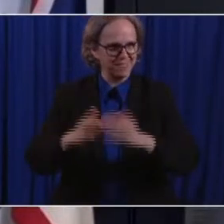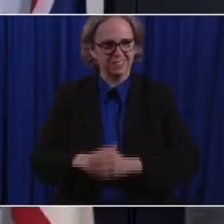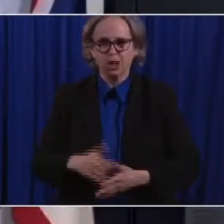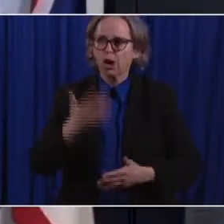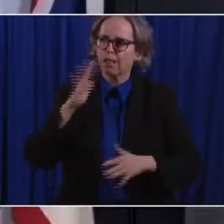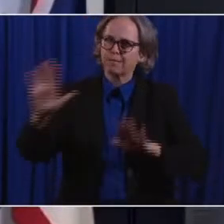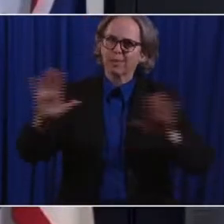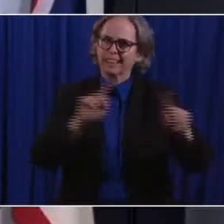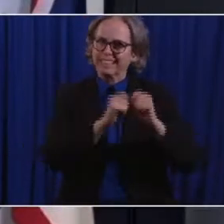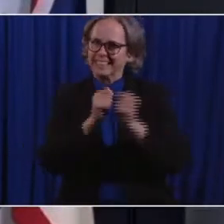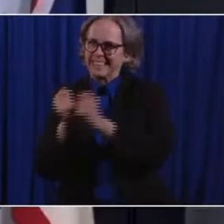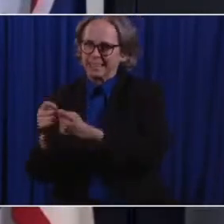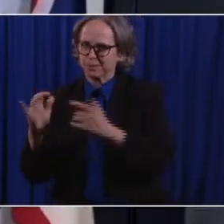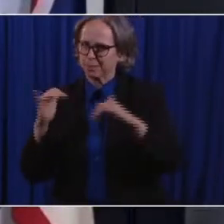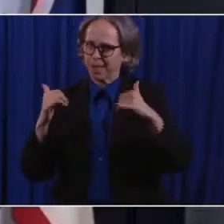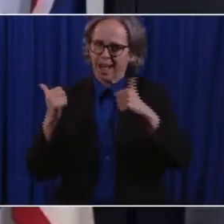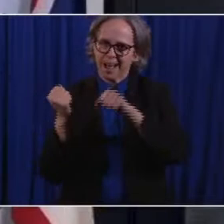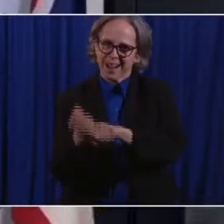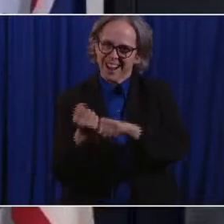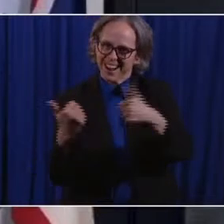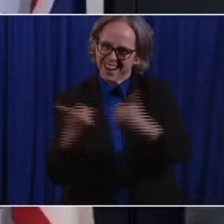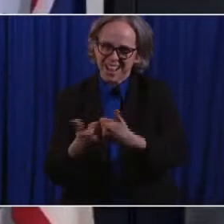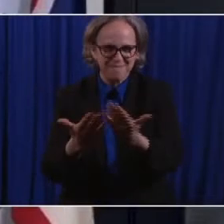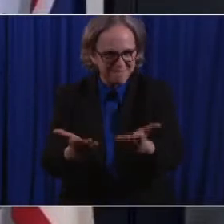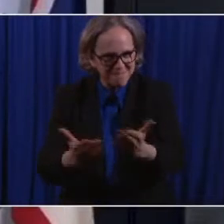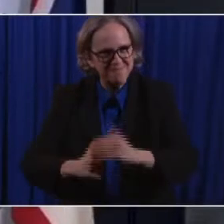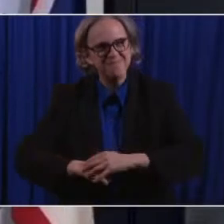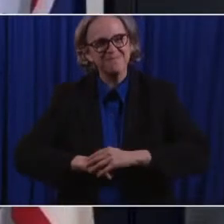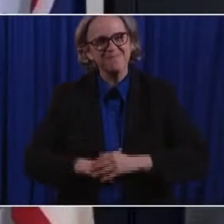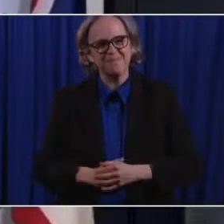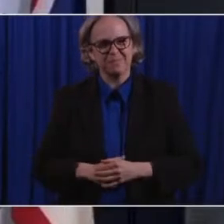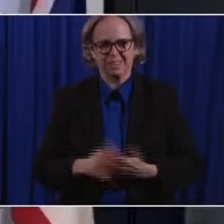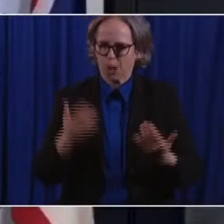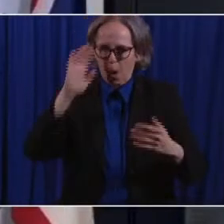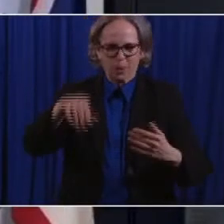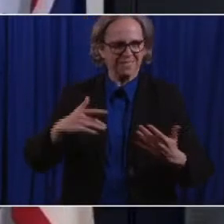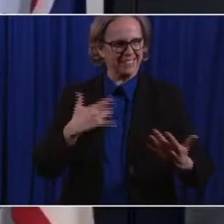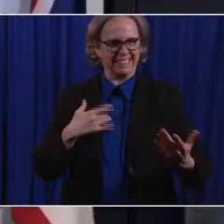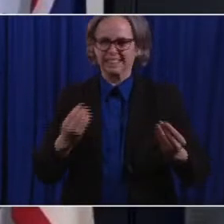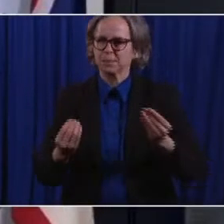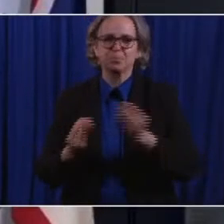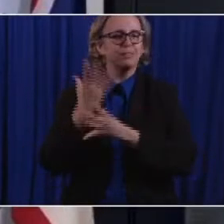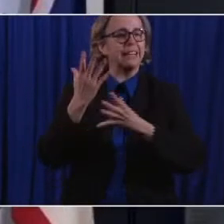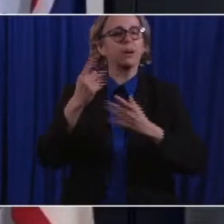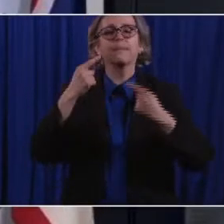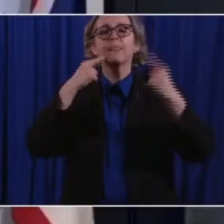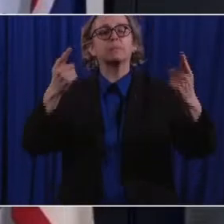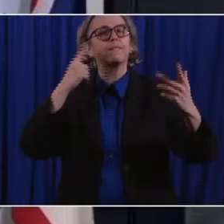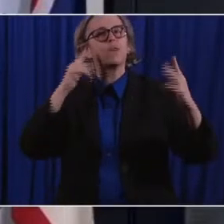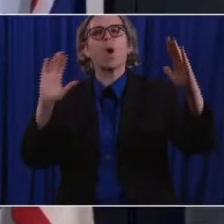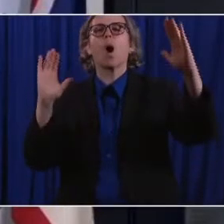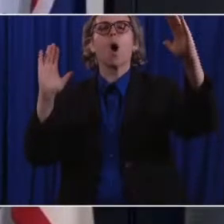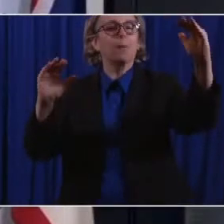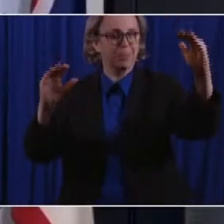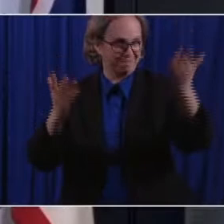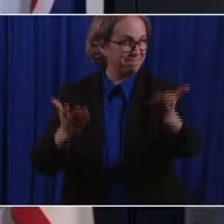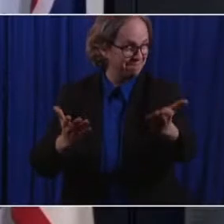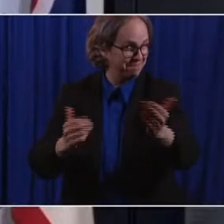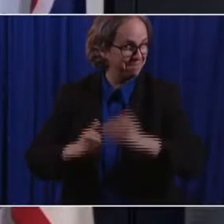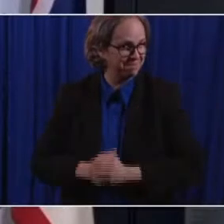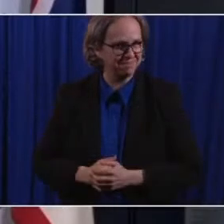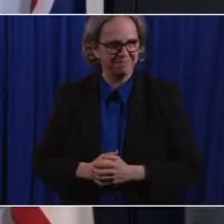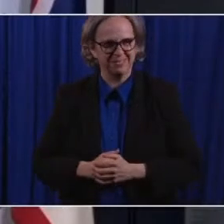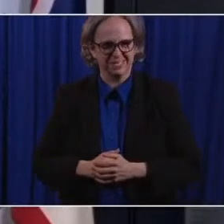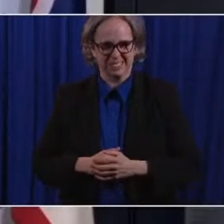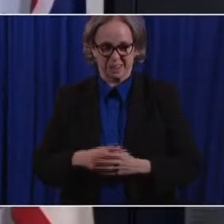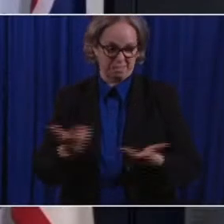hope. Hope springs eternal on opening day, and I think it's appropriate this year as we have the vaccine now, and